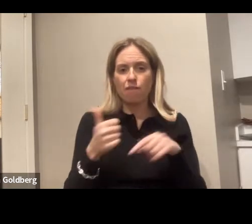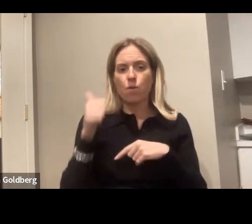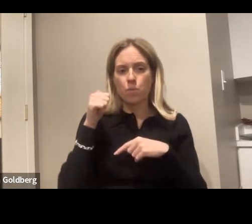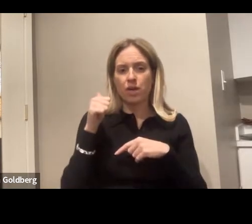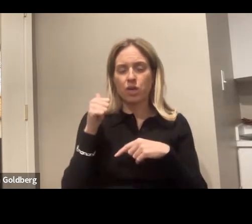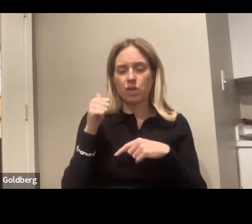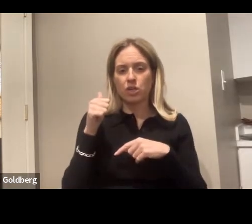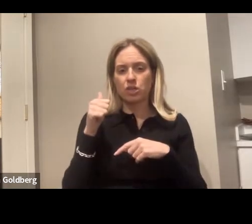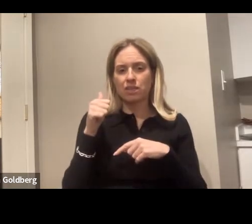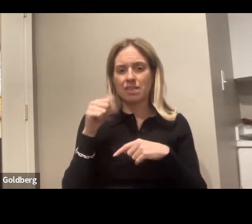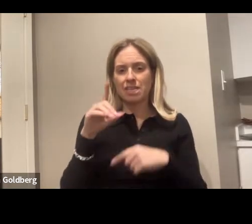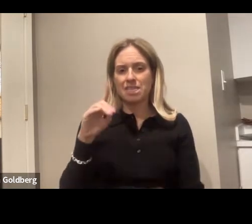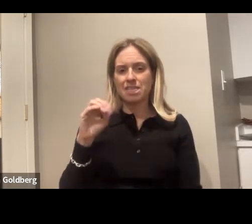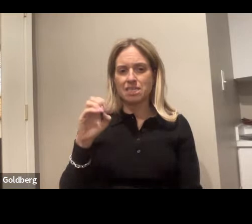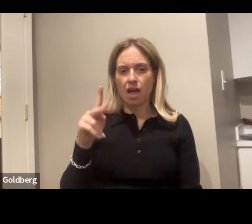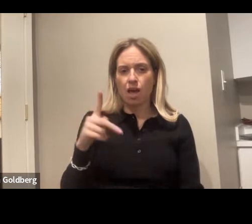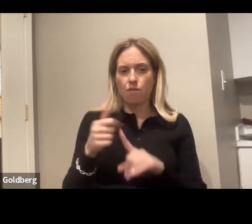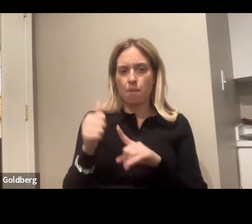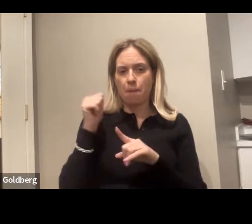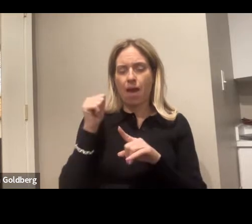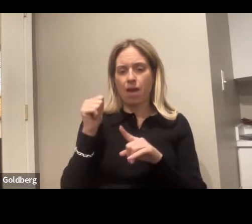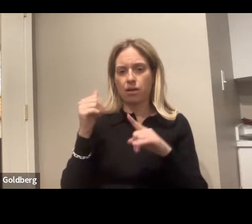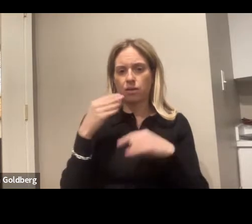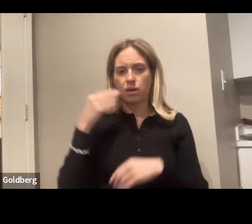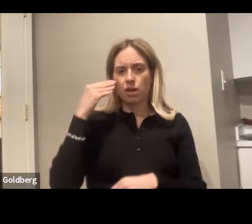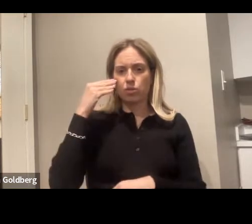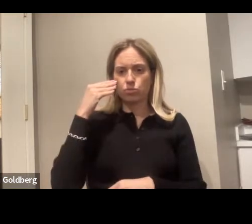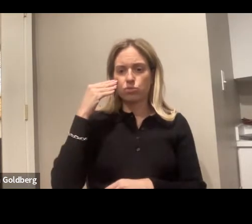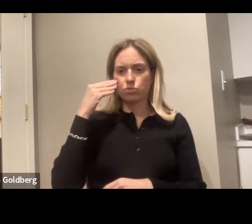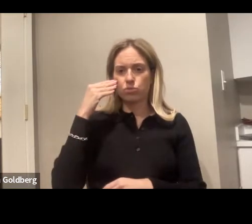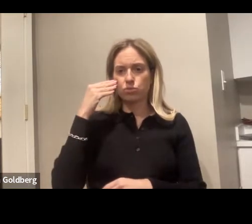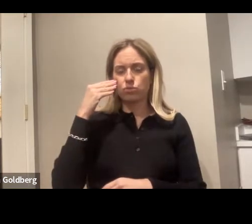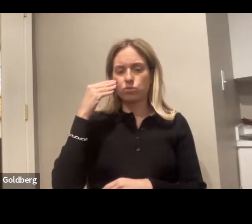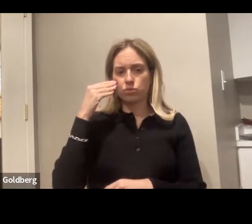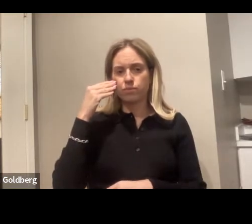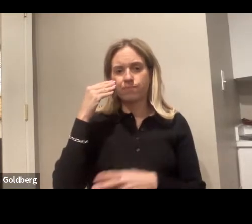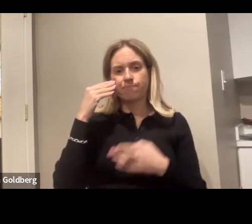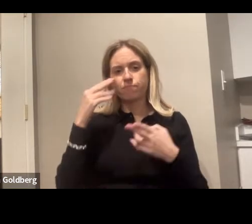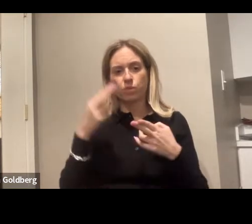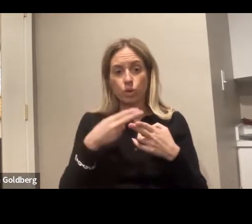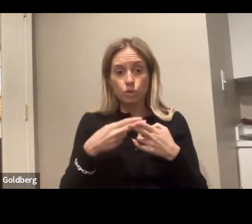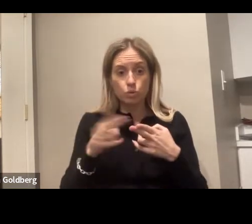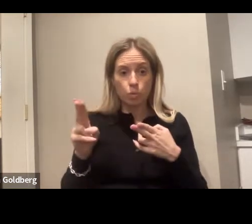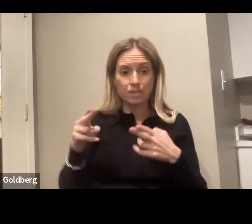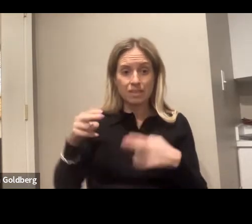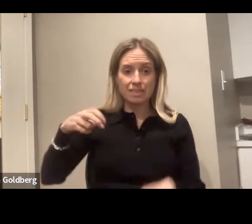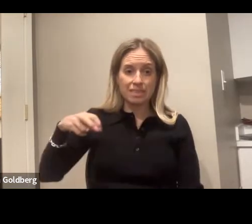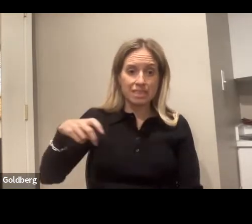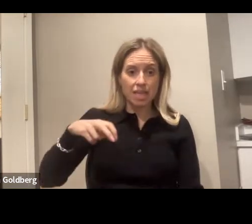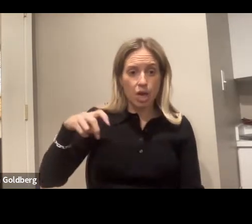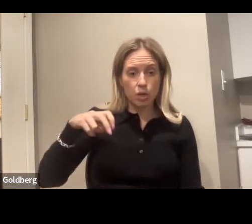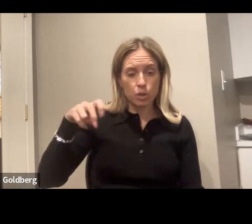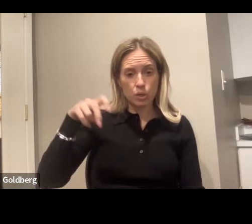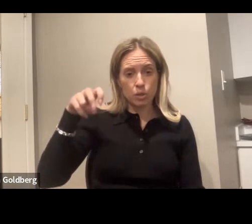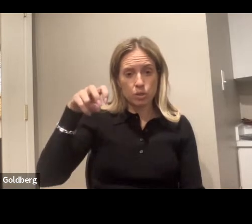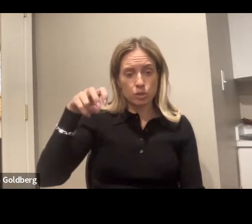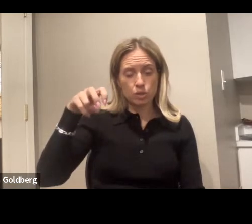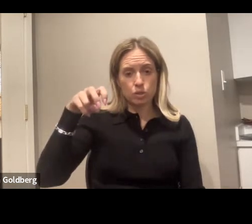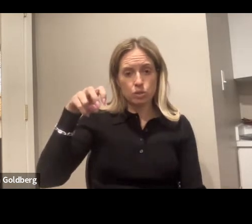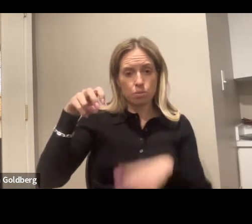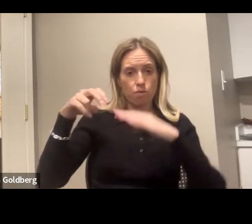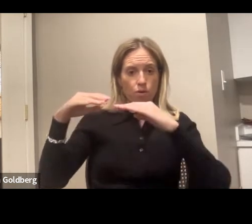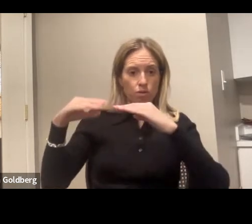off the back of the house, and then a short length of stairs before it meets up with